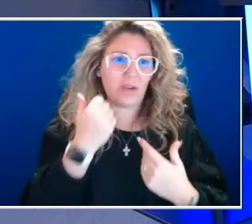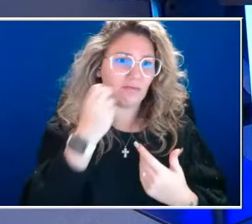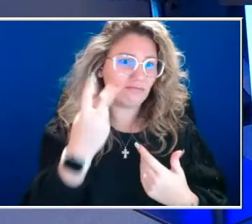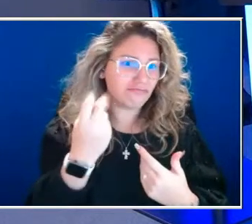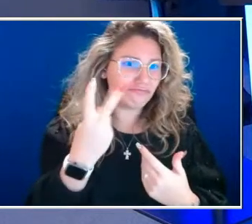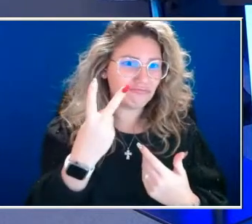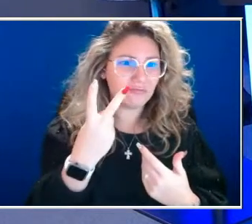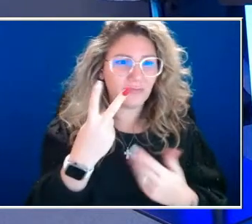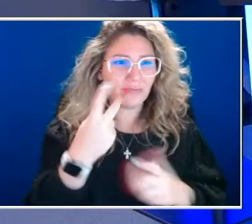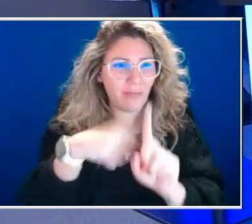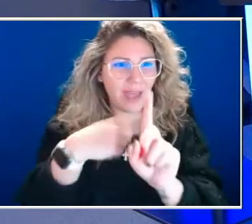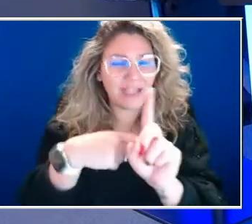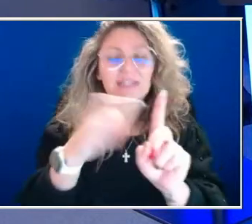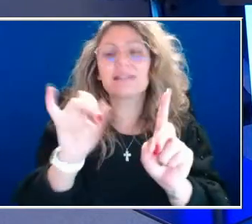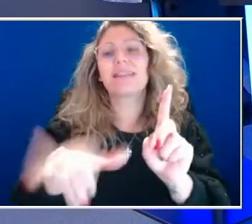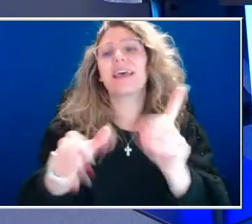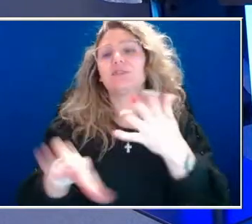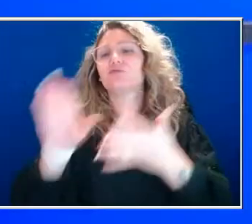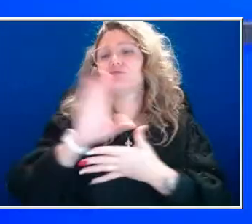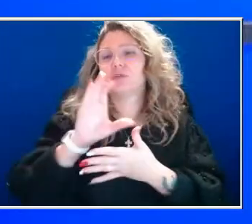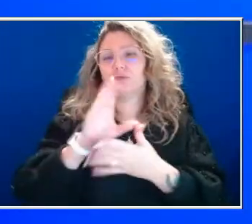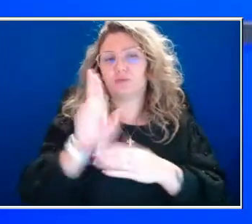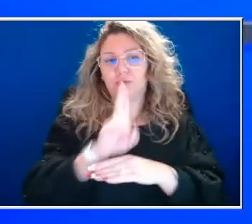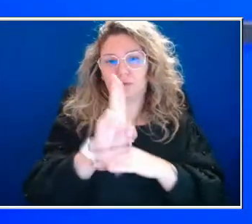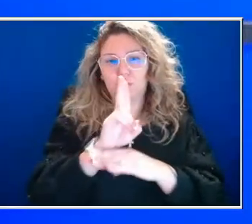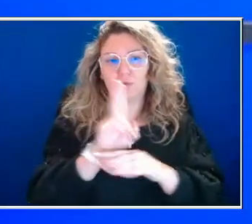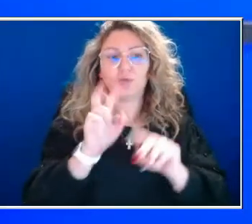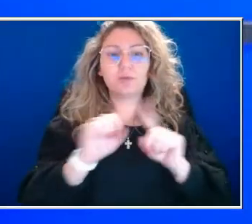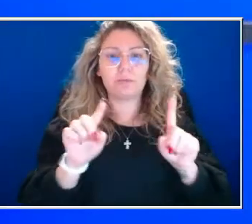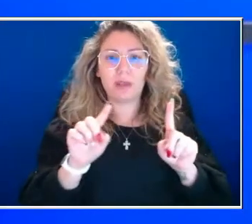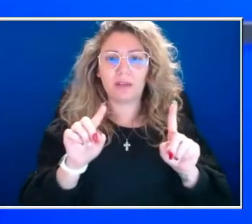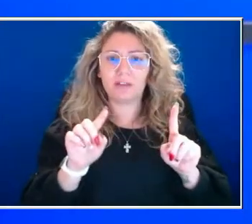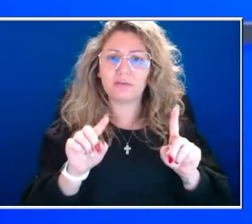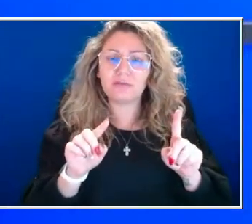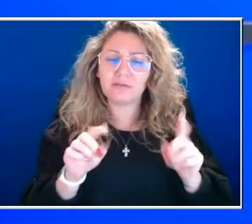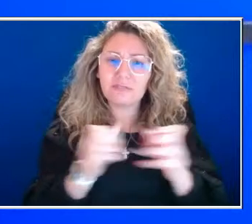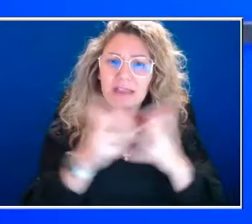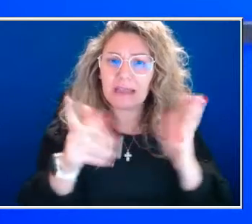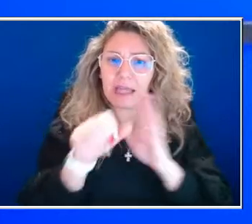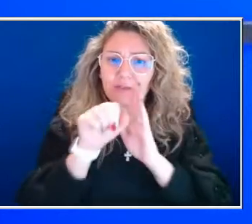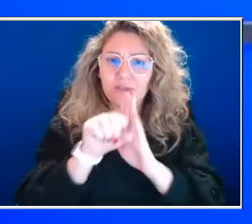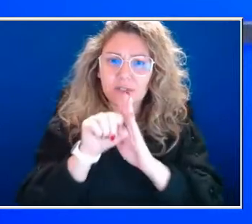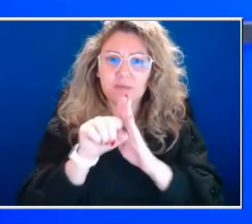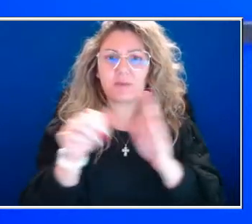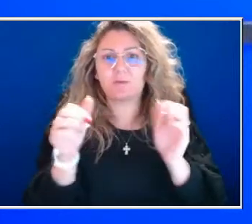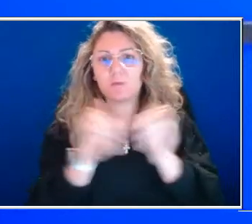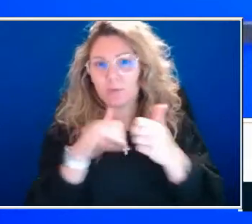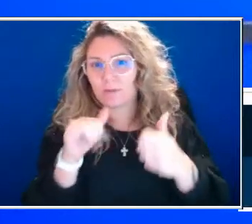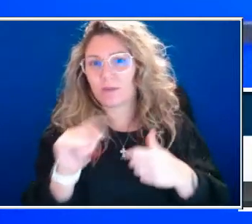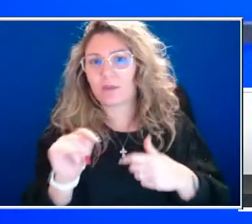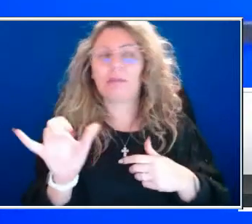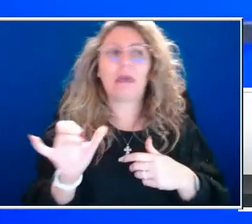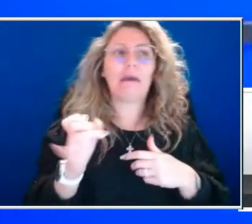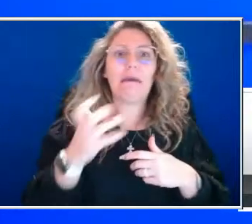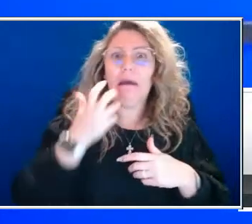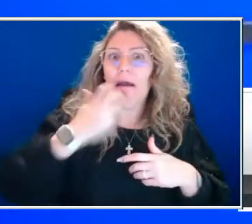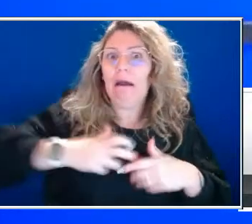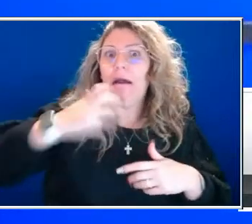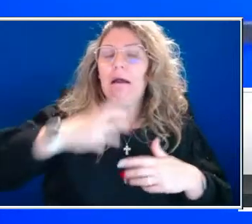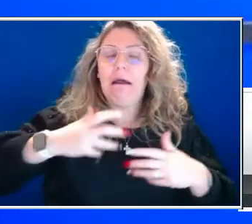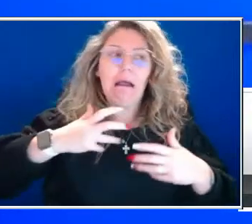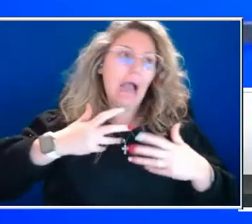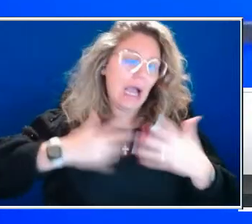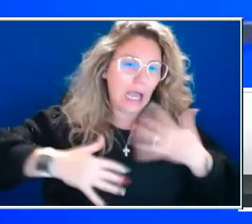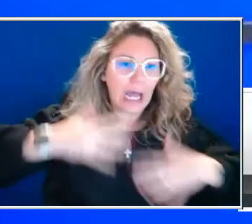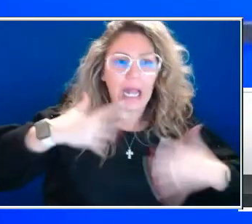That is the criteria that we use to define. Now, that said, there are a lot of symptoms that go along with menopause, including hot flashes, night sweats,